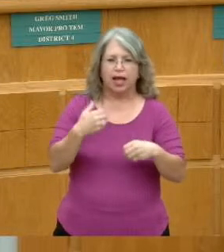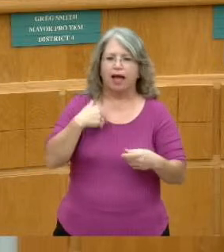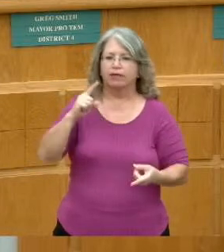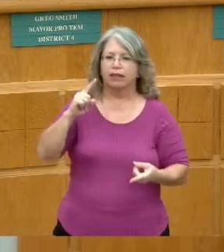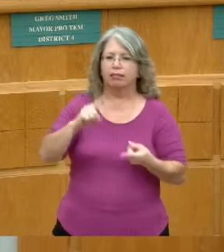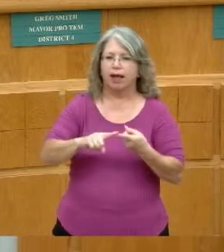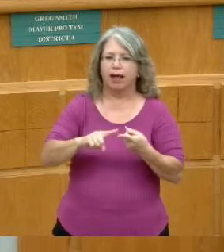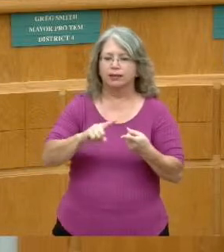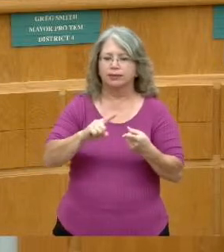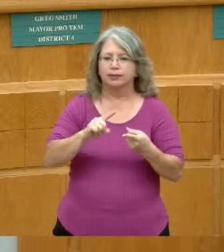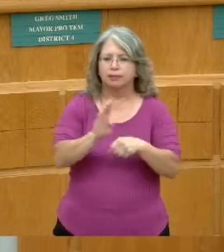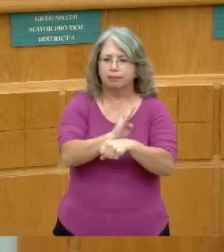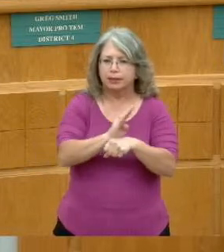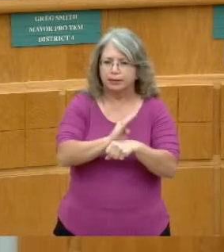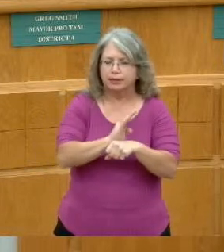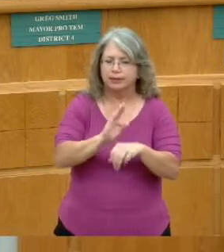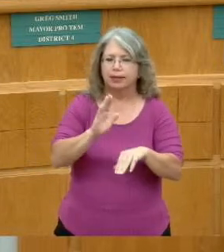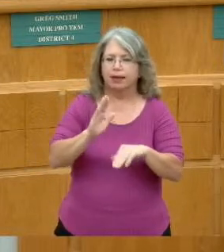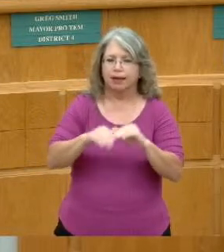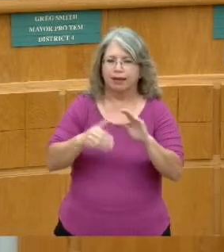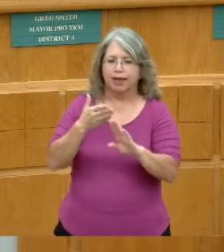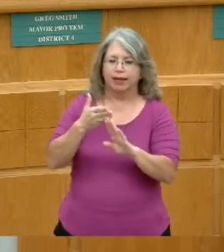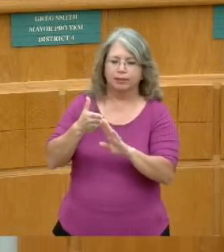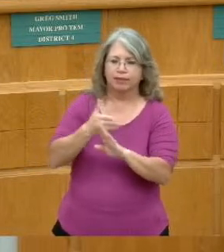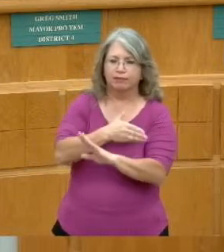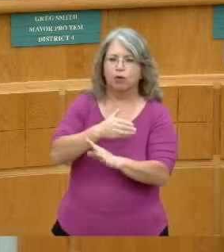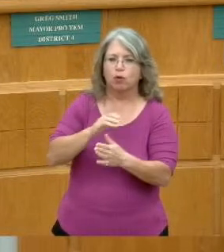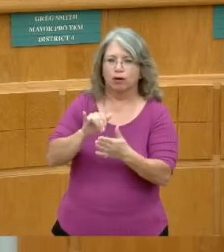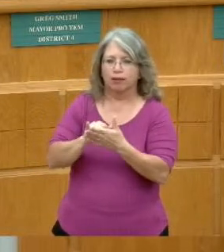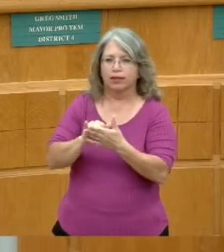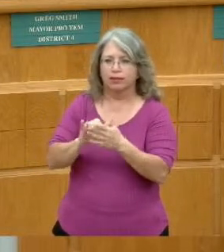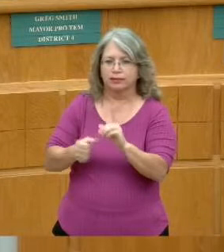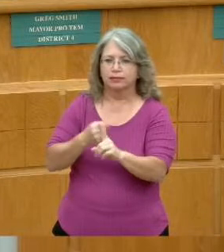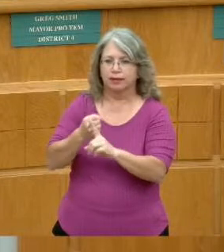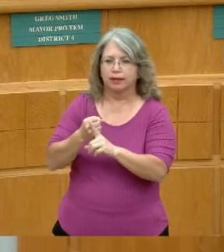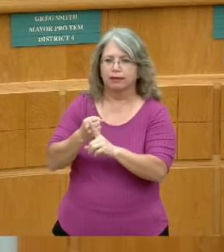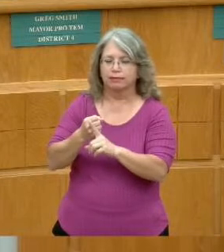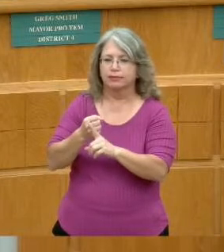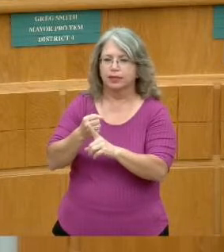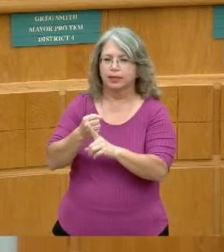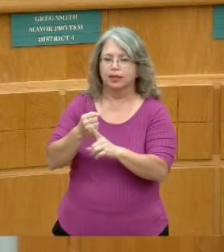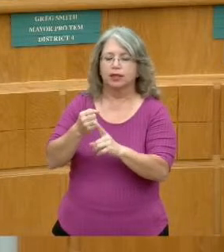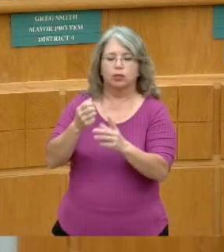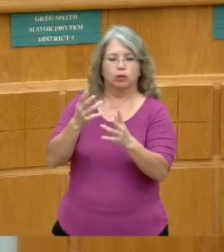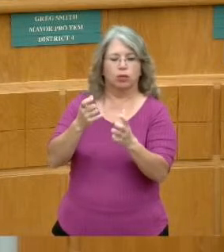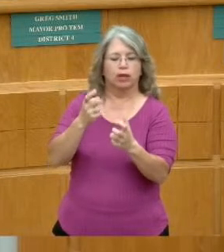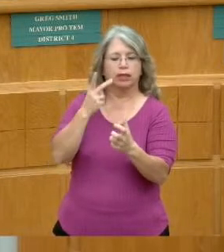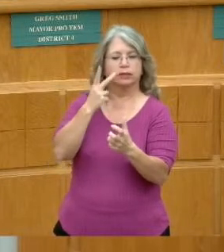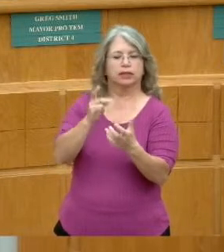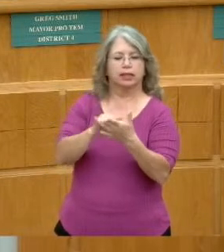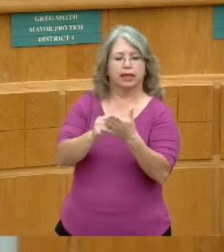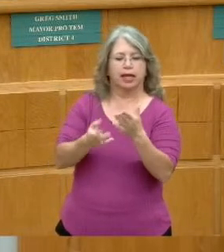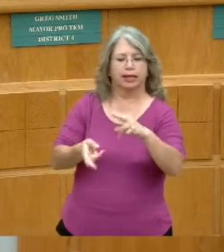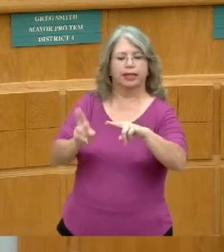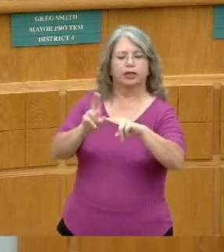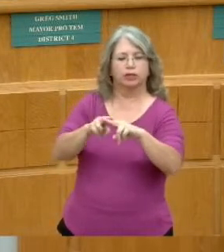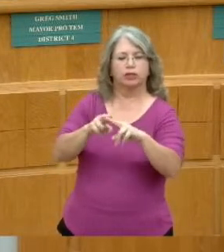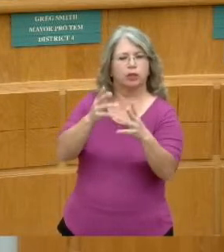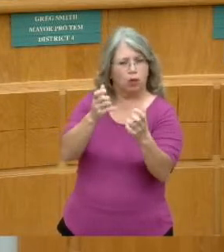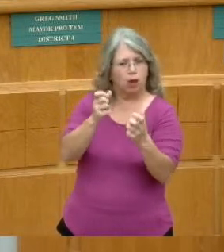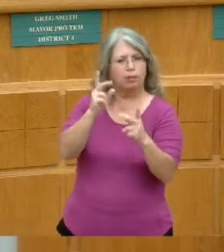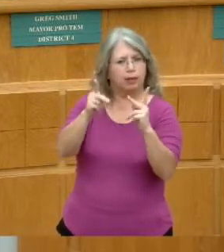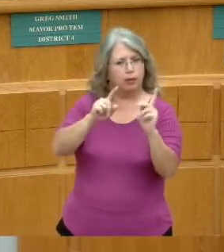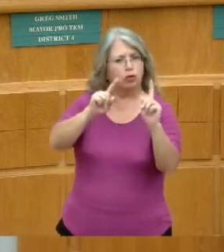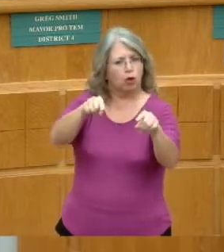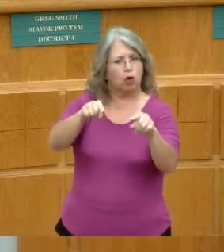traffic than they did before the outbreak, and that's something that we'd like to see increase so that we know that everybody is being taken